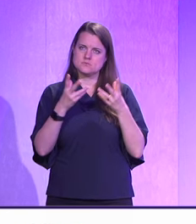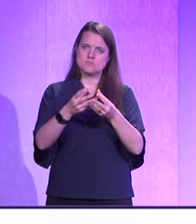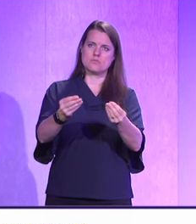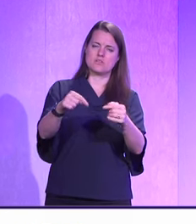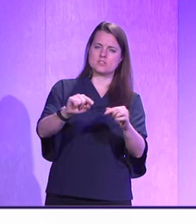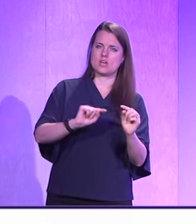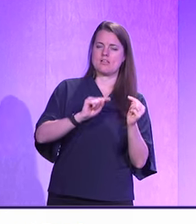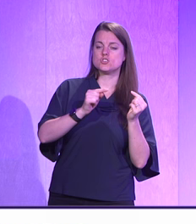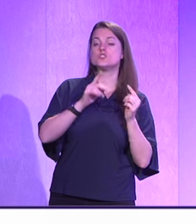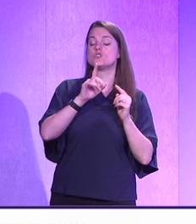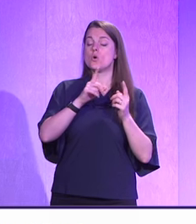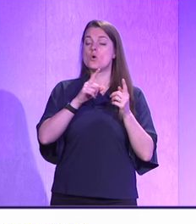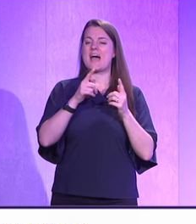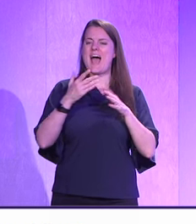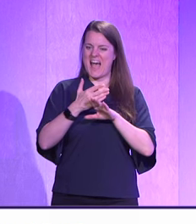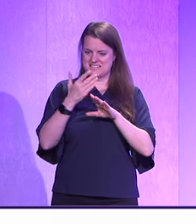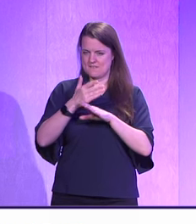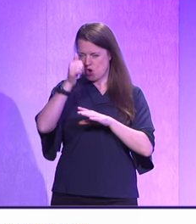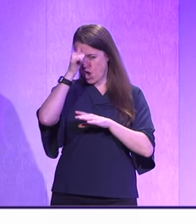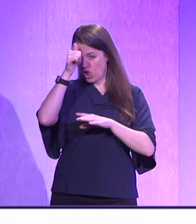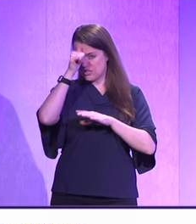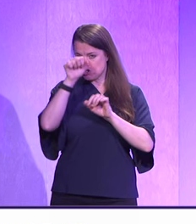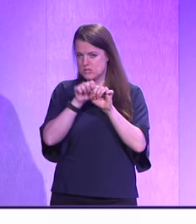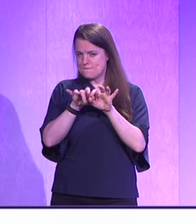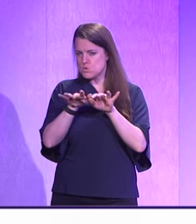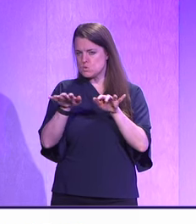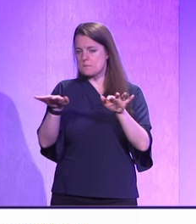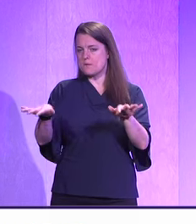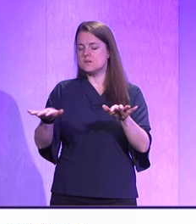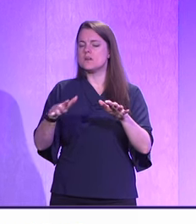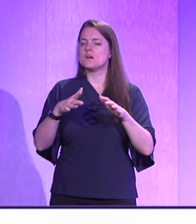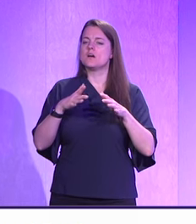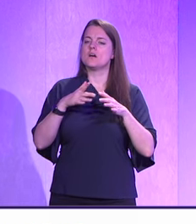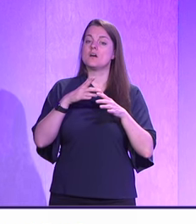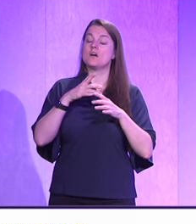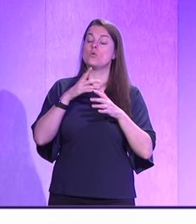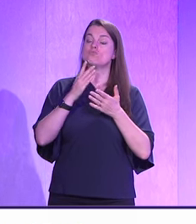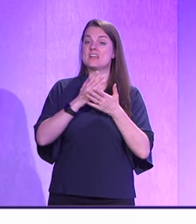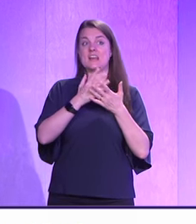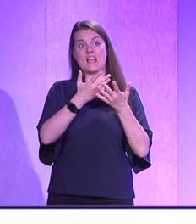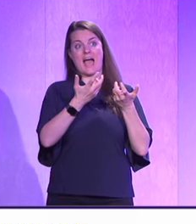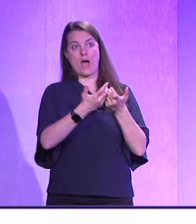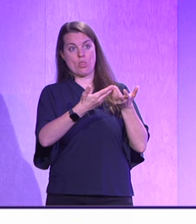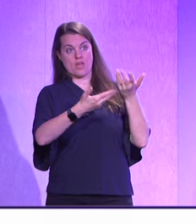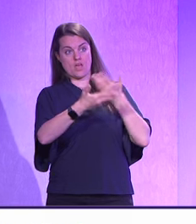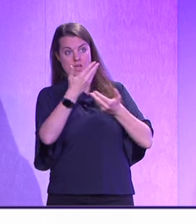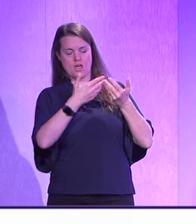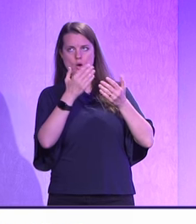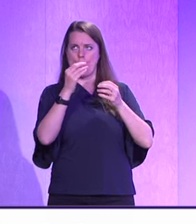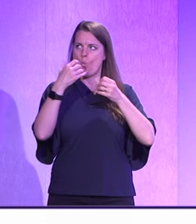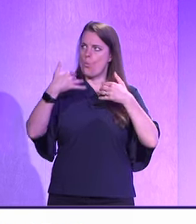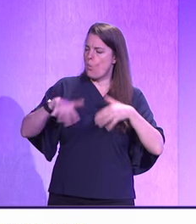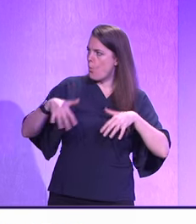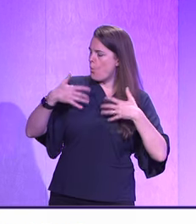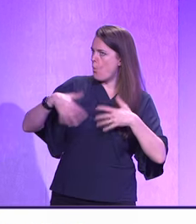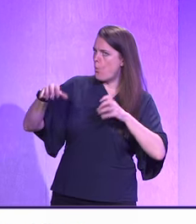said the way that the Conflux crew used their active knowledge diffusion approach to seek out and champion good practices was a real revelation to us at TELUS and helped to shift